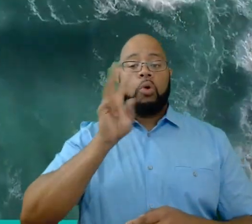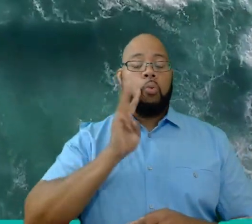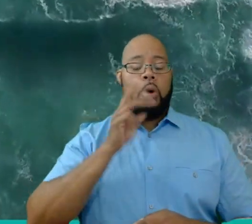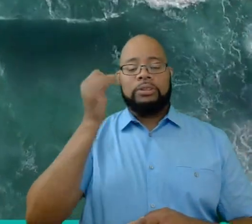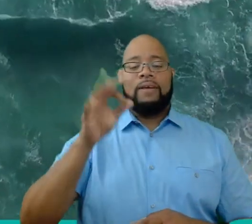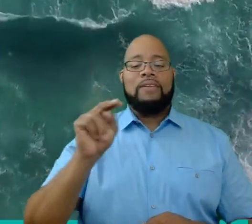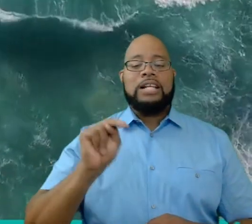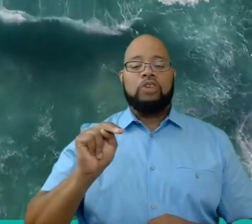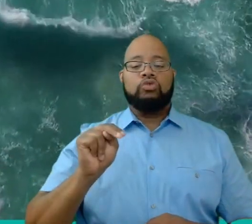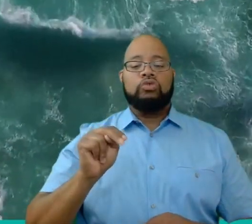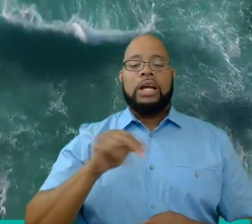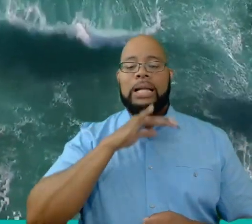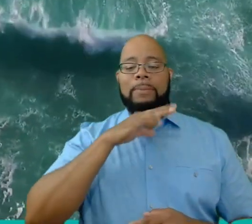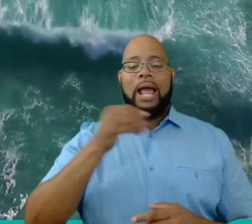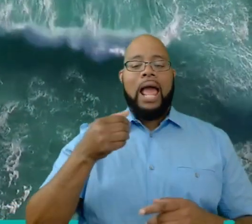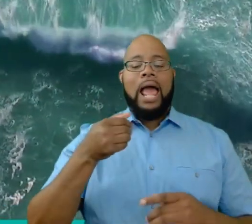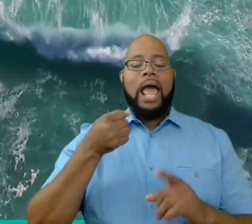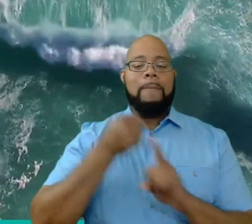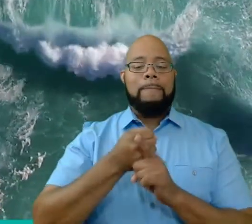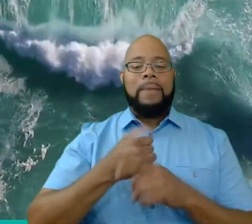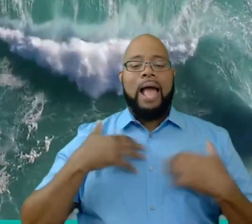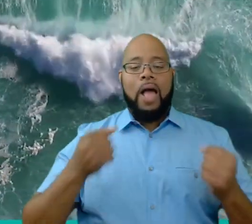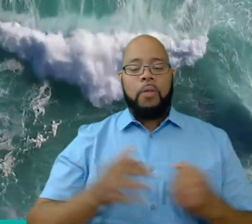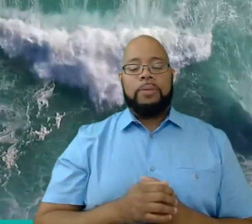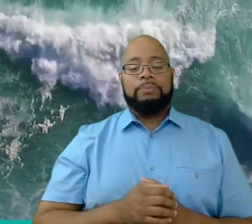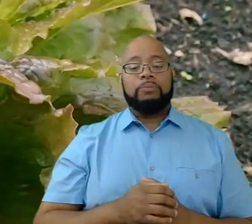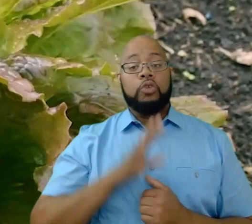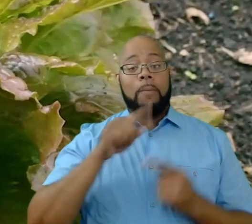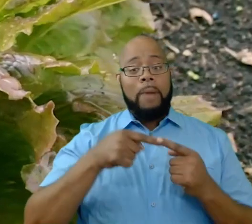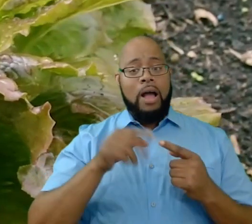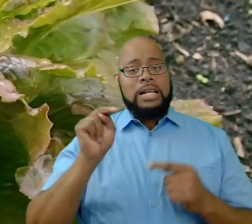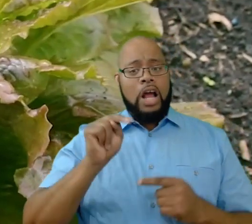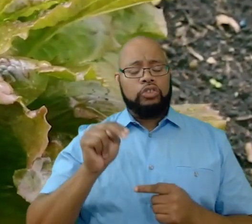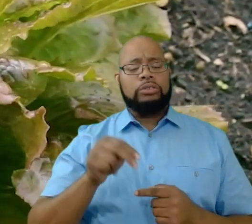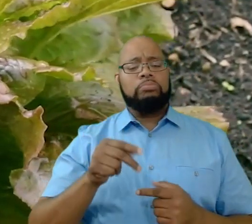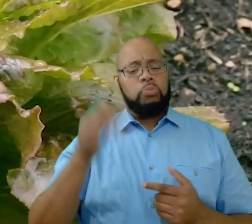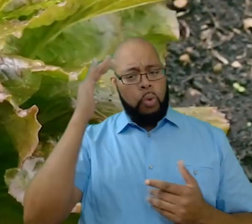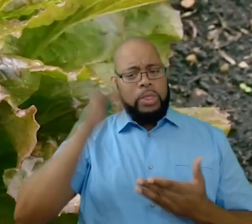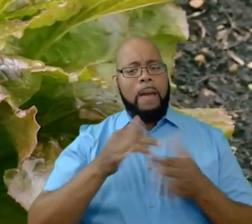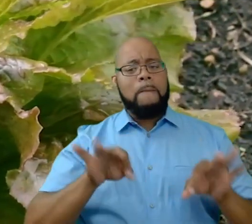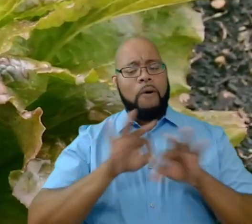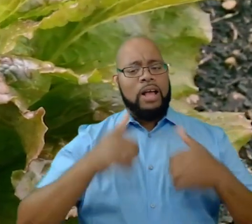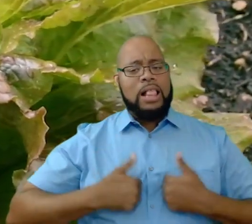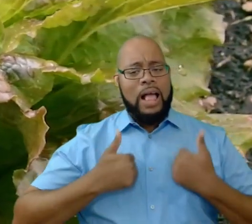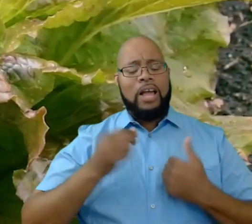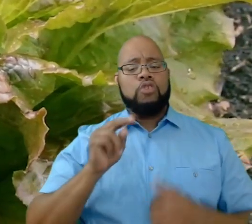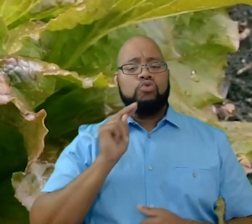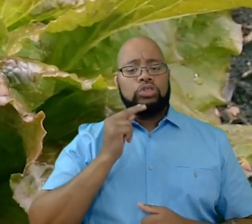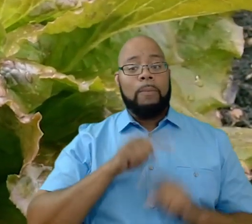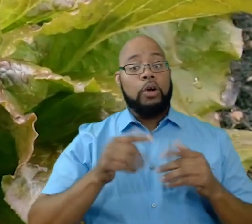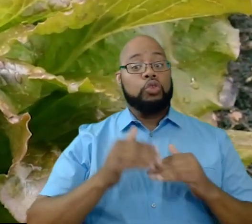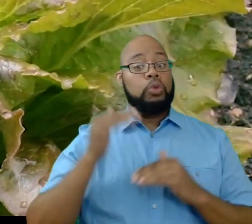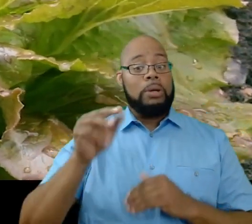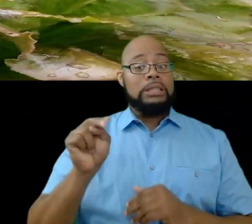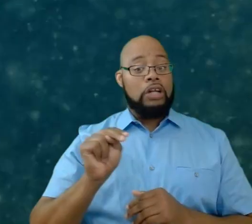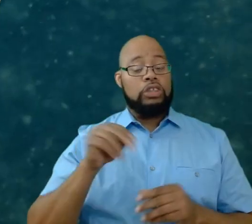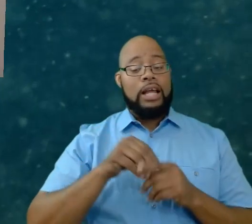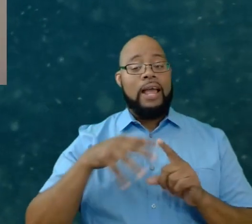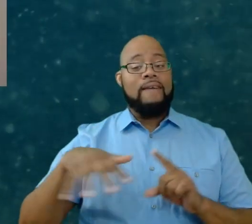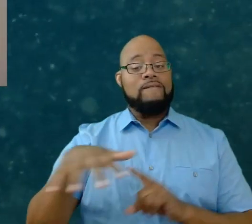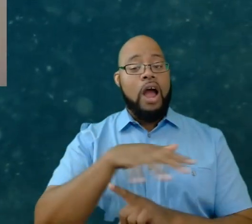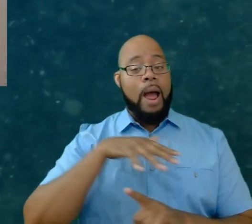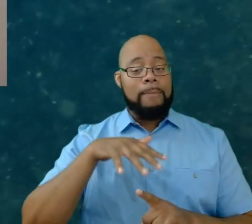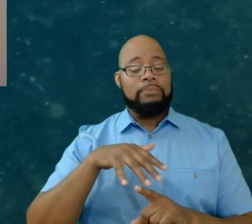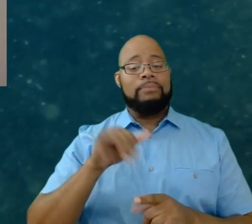drinking water due to nitrogen contamination and its health impacts. As we've learned before, nitrogen is an essential element for life and our nutrition, but too